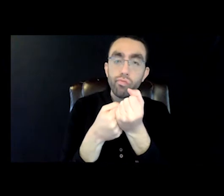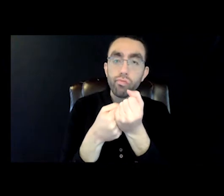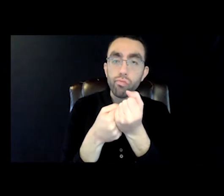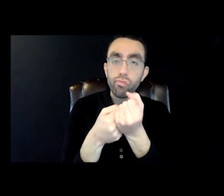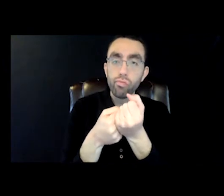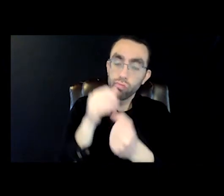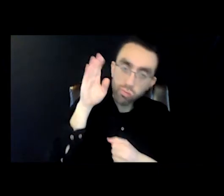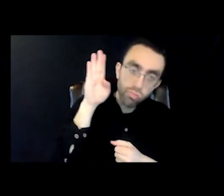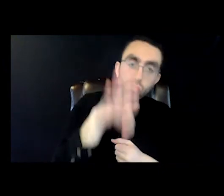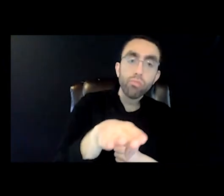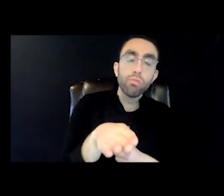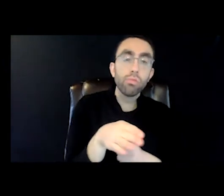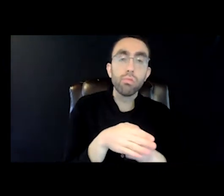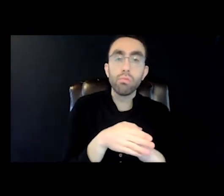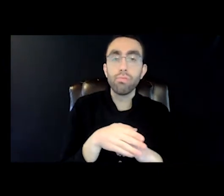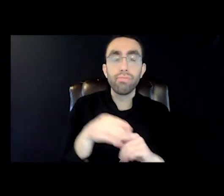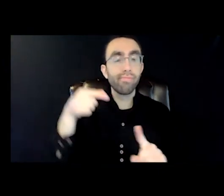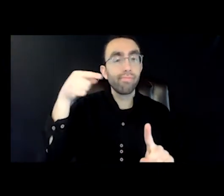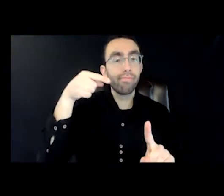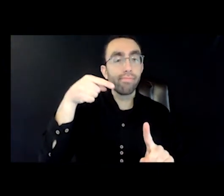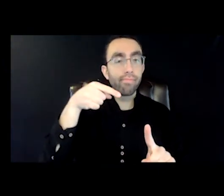are just a really